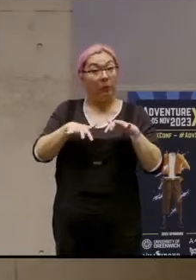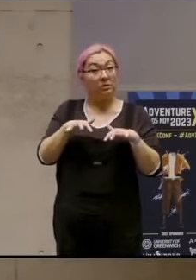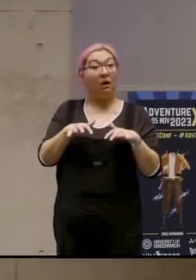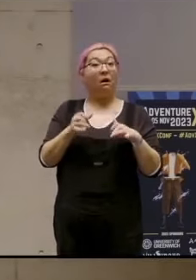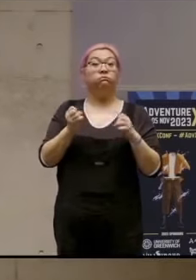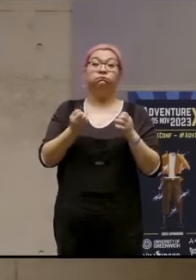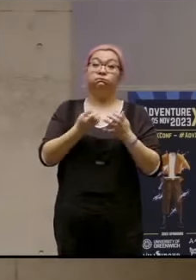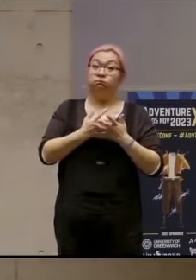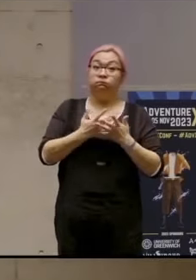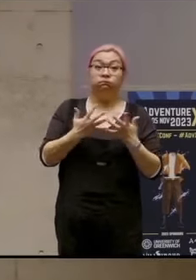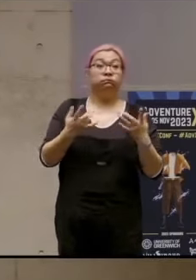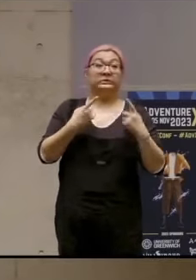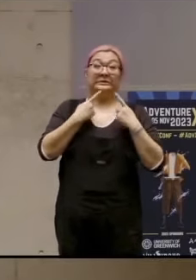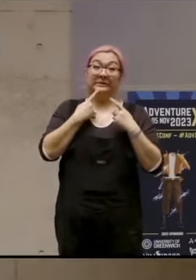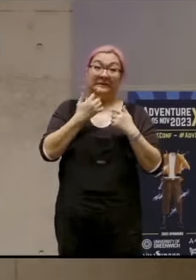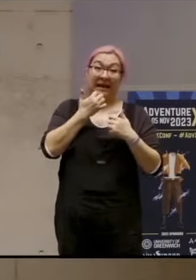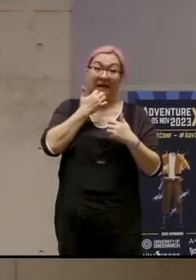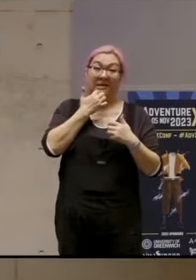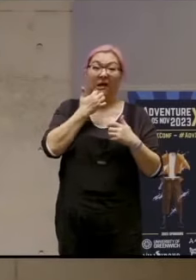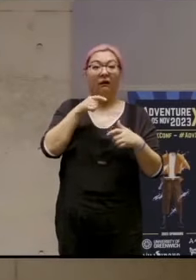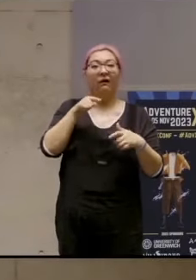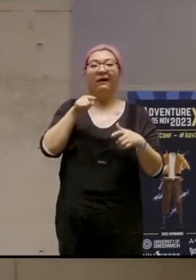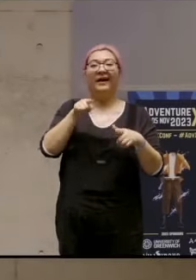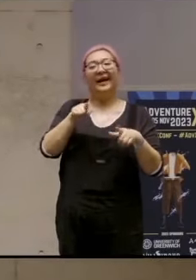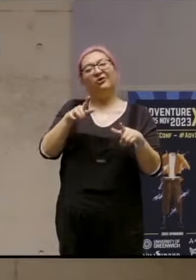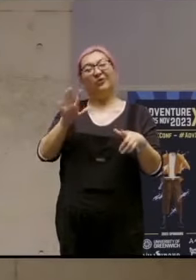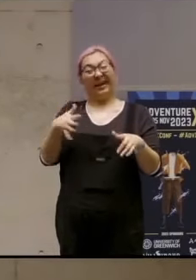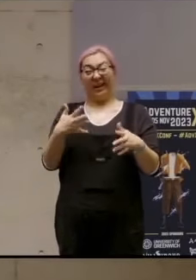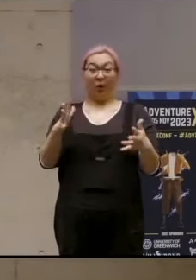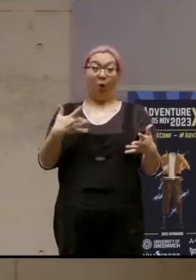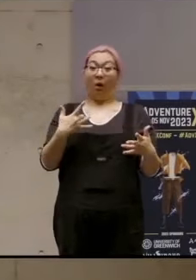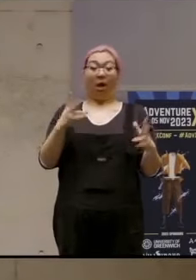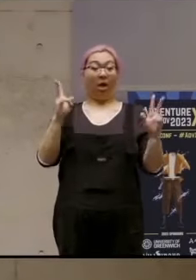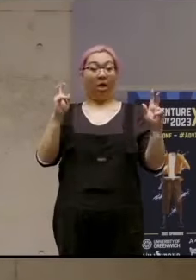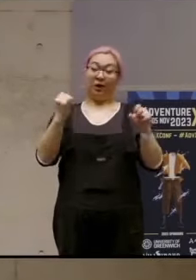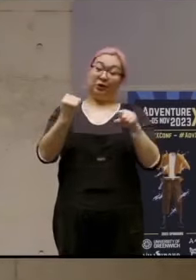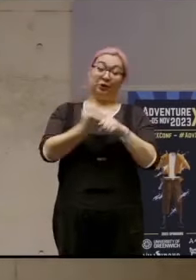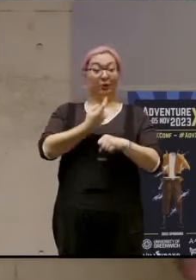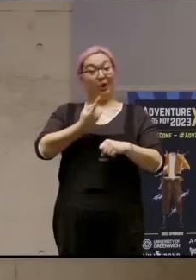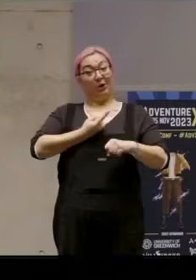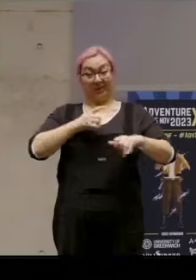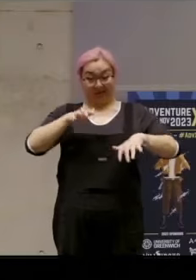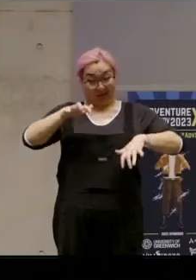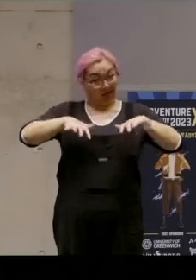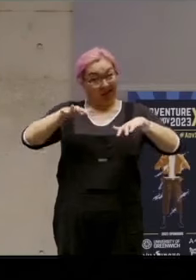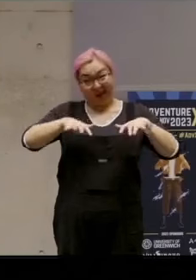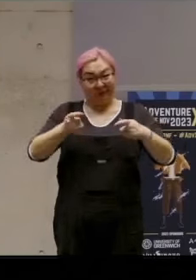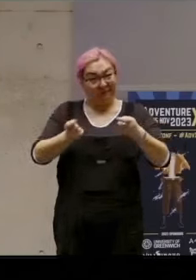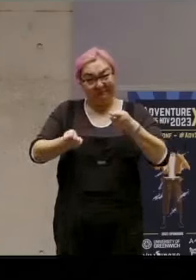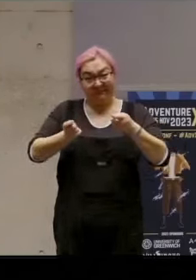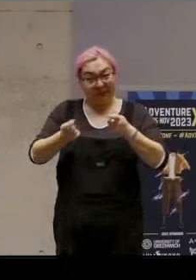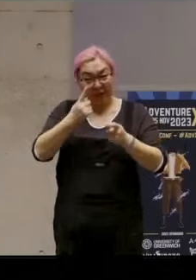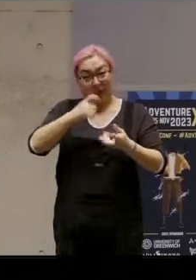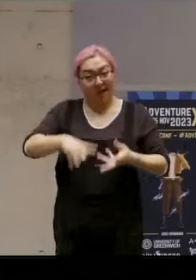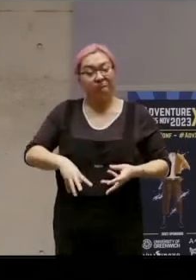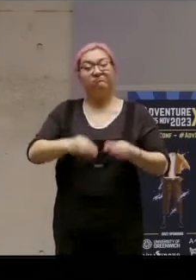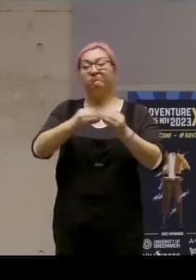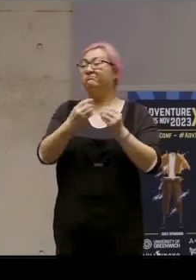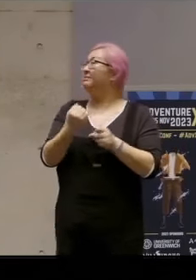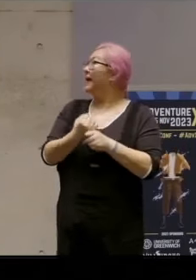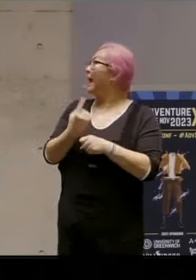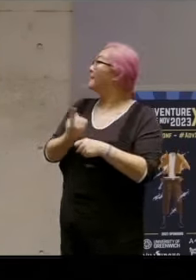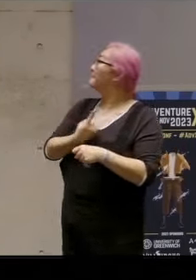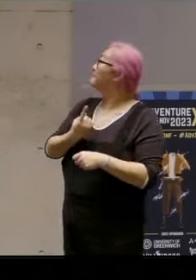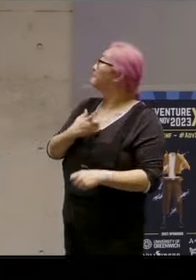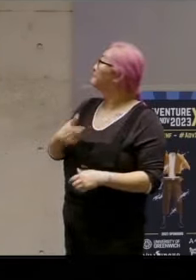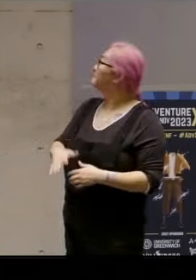text adventures almost in a do-it-yourself punk attitude during those years. Although text adventures were generally outside of